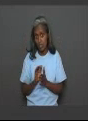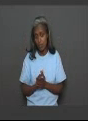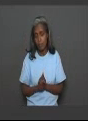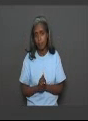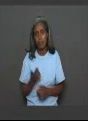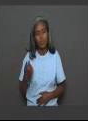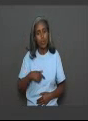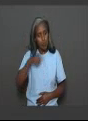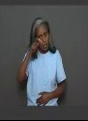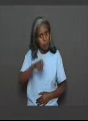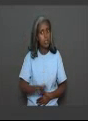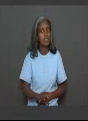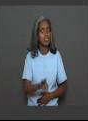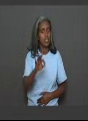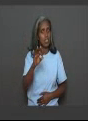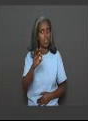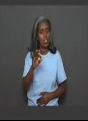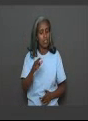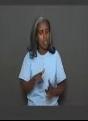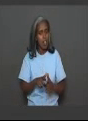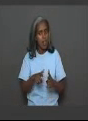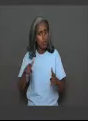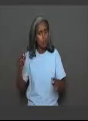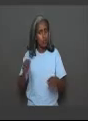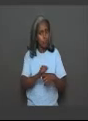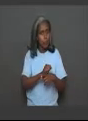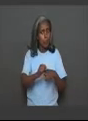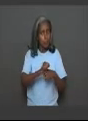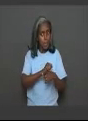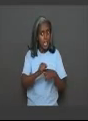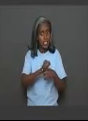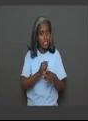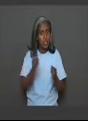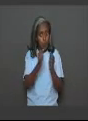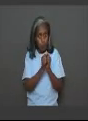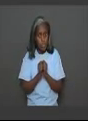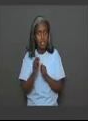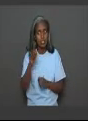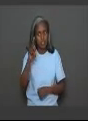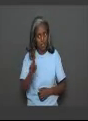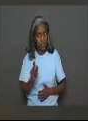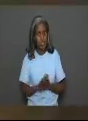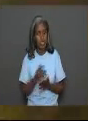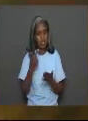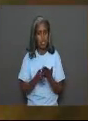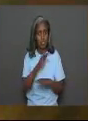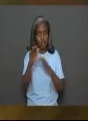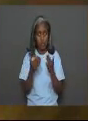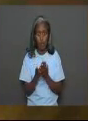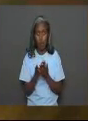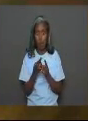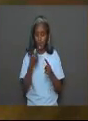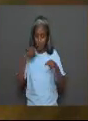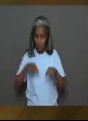students. We must get lots of practice with derivatives. That